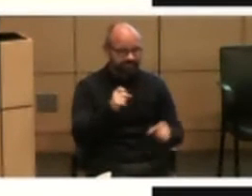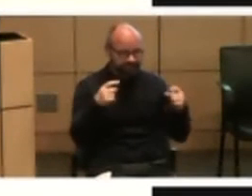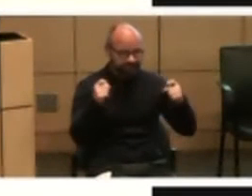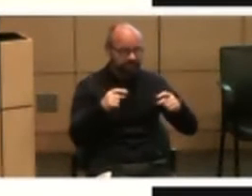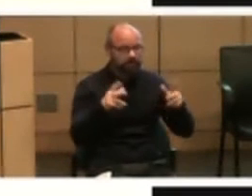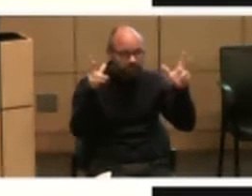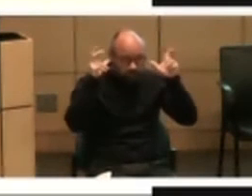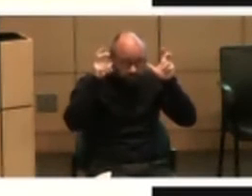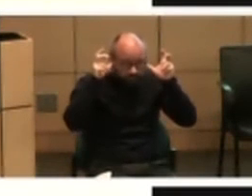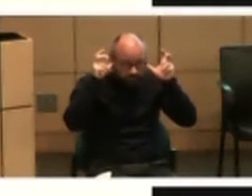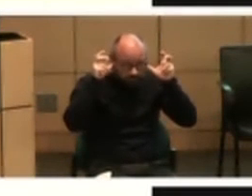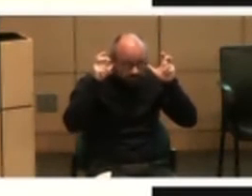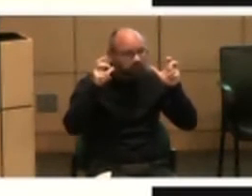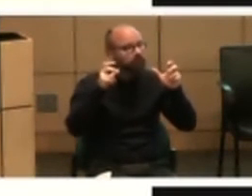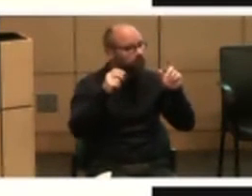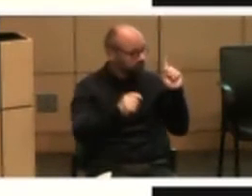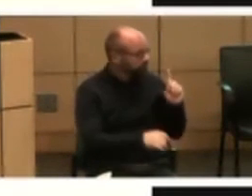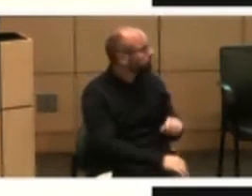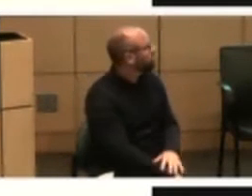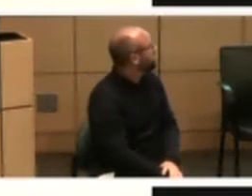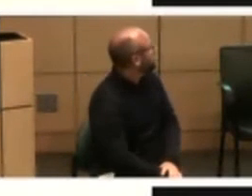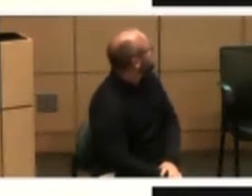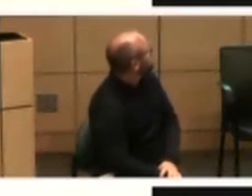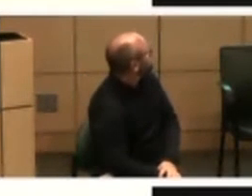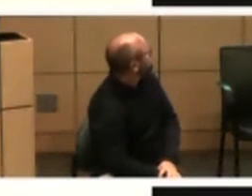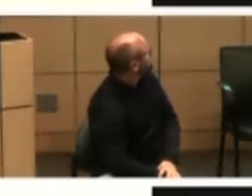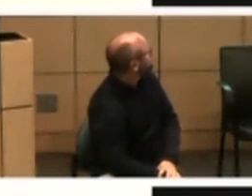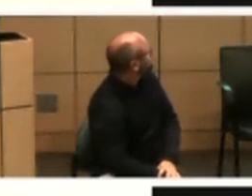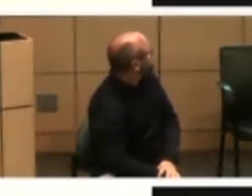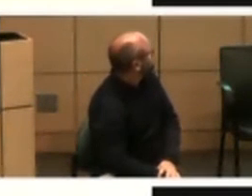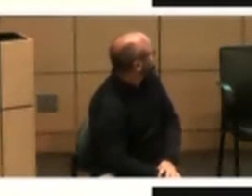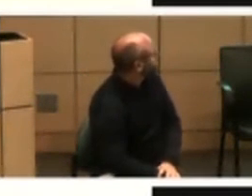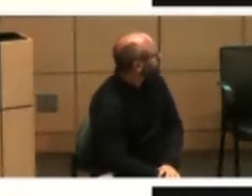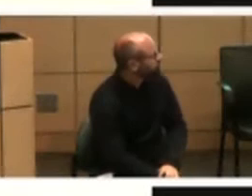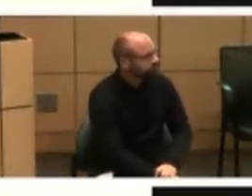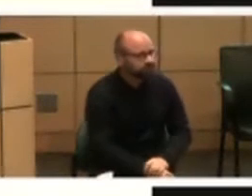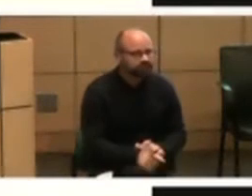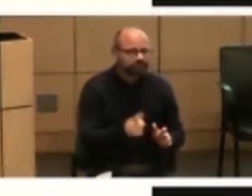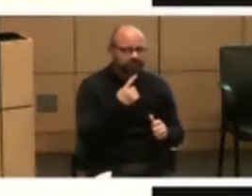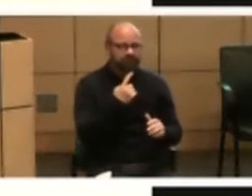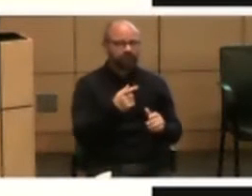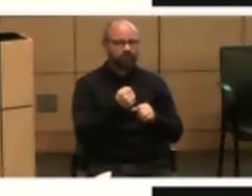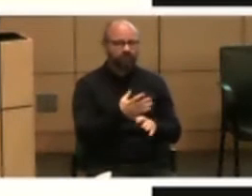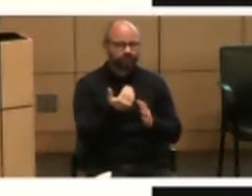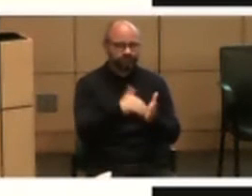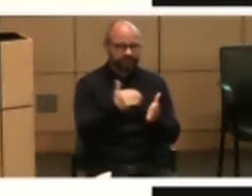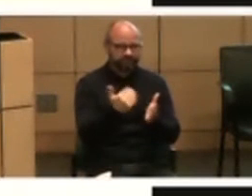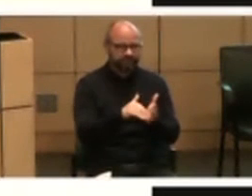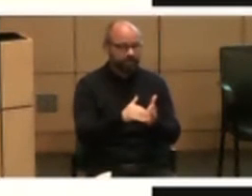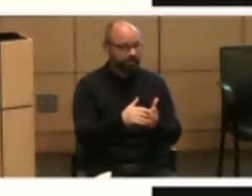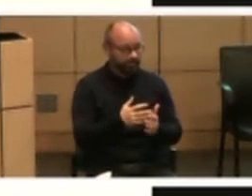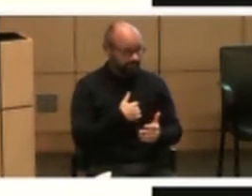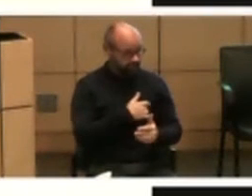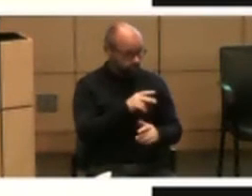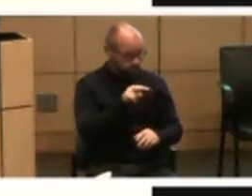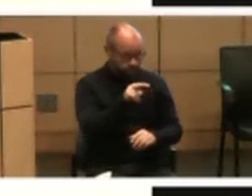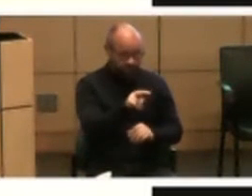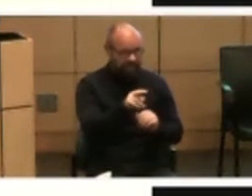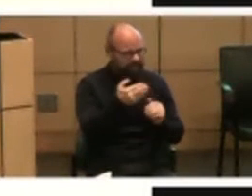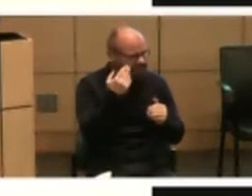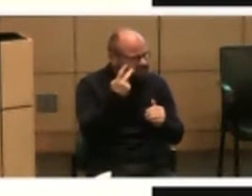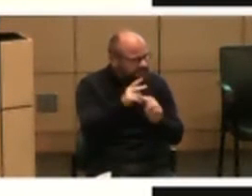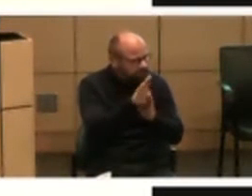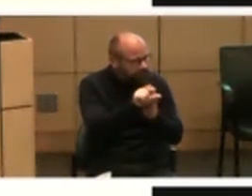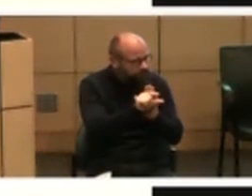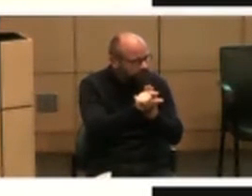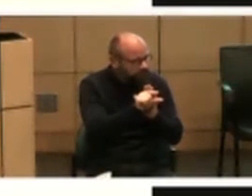way that people often measure summation is you might present the signal, and if you look closely, there's a background from the